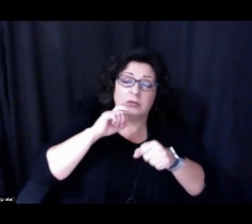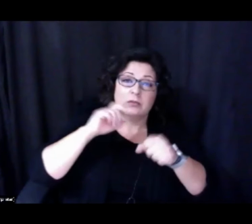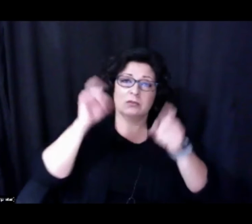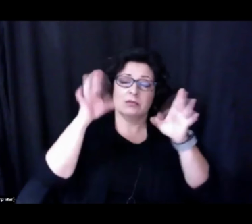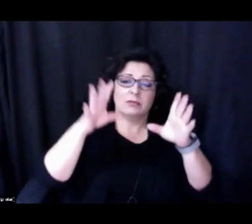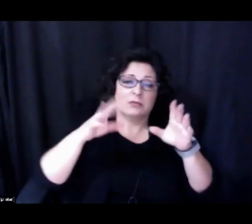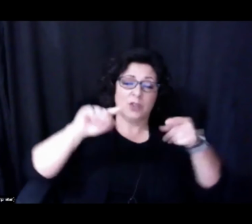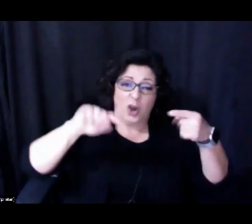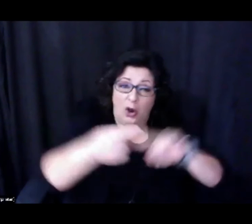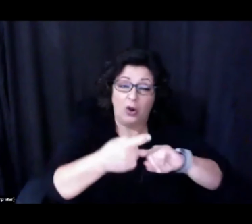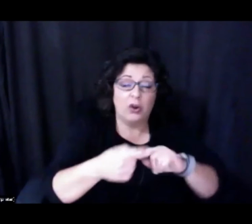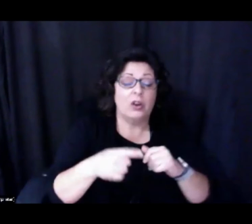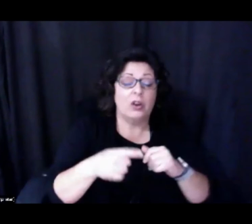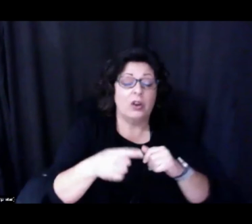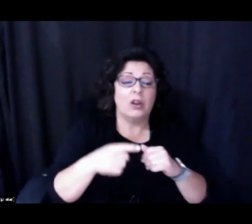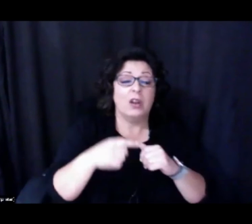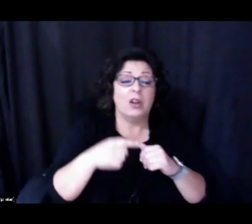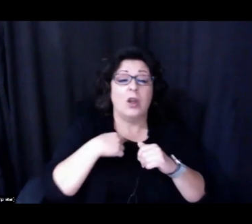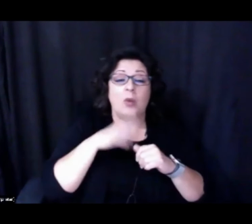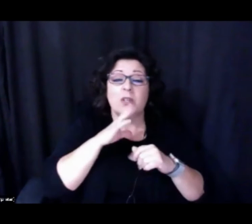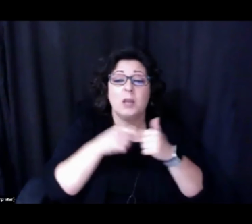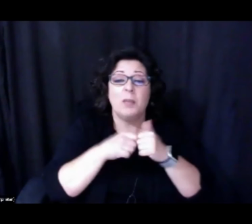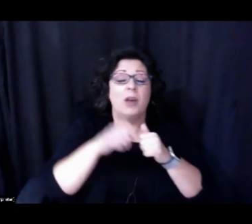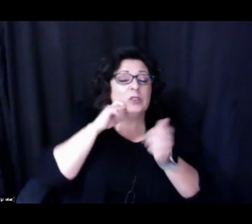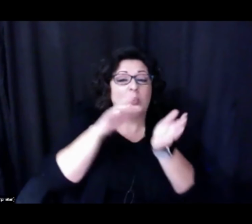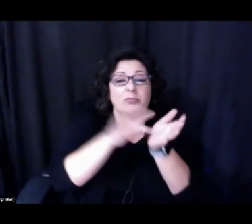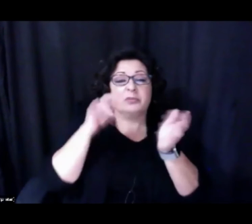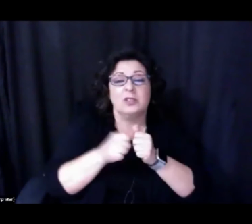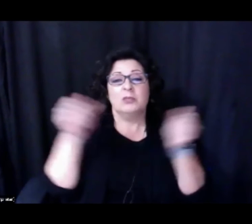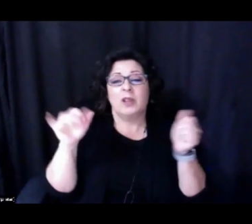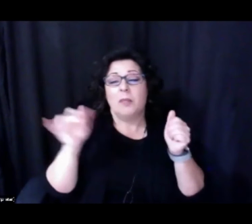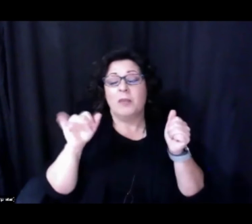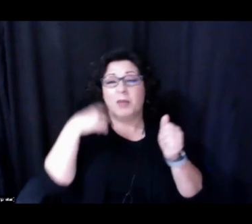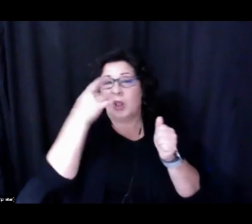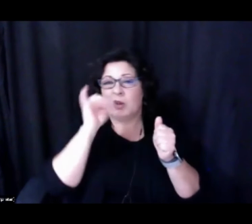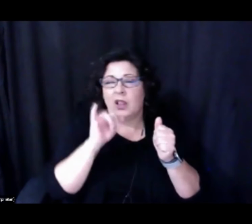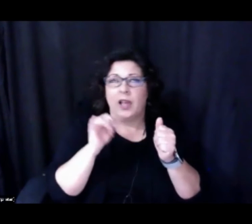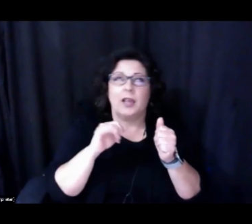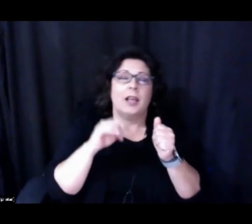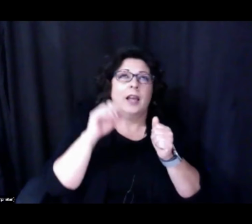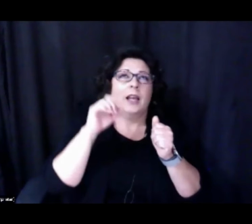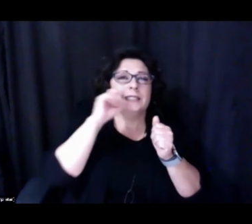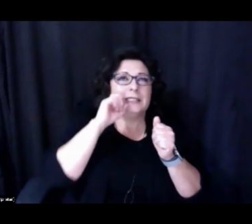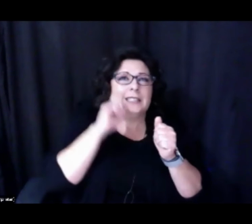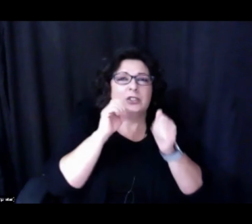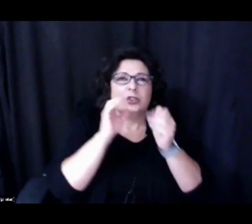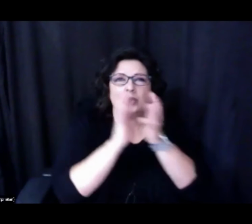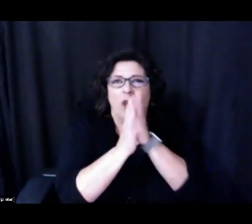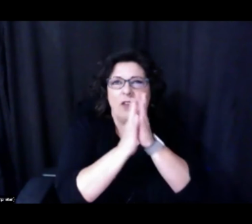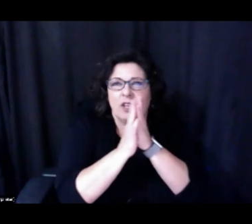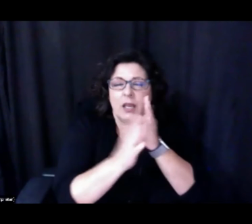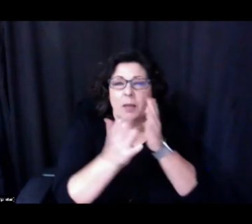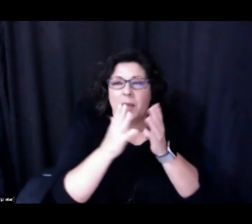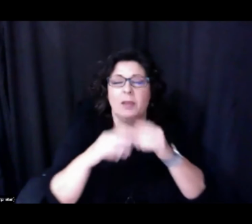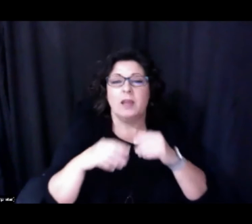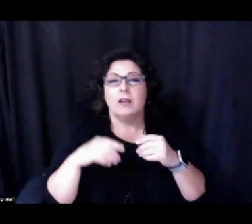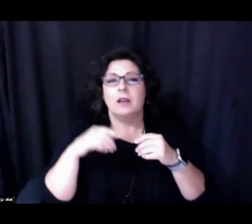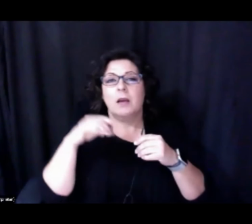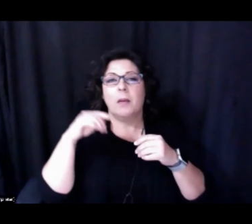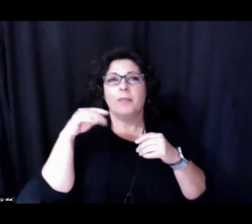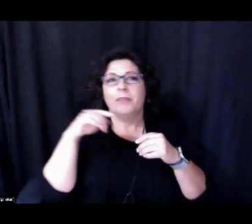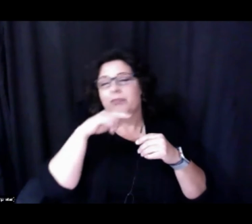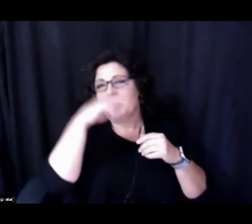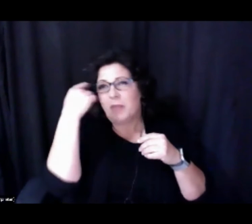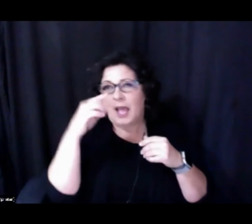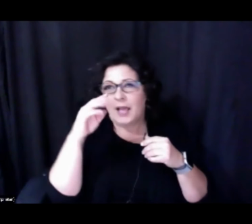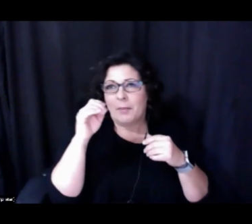We talk about sexual exploitation, which could also look like sex trafficking. It could be blackmailing someone into doing something